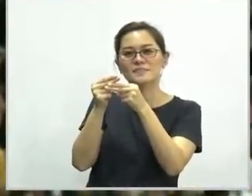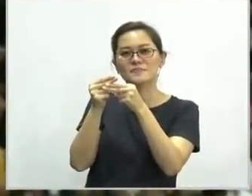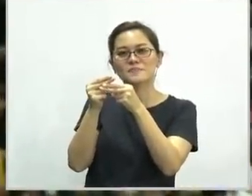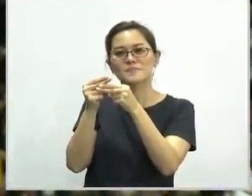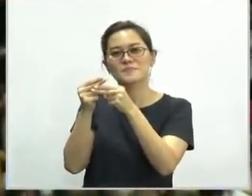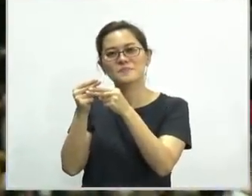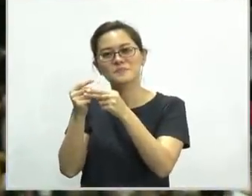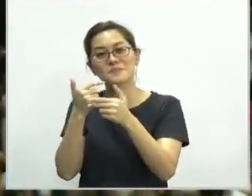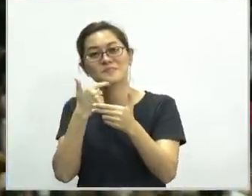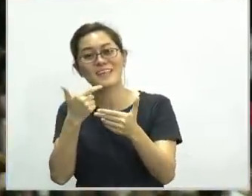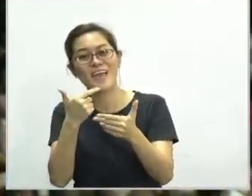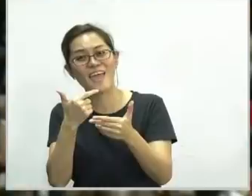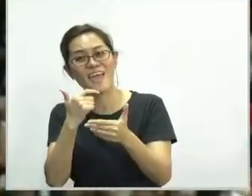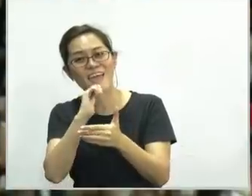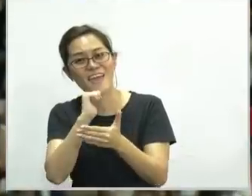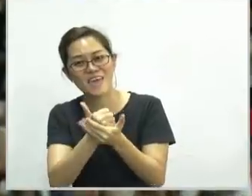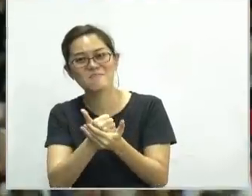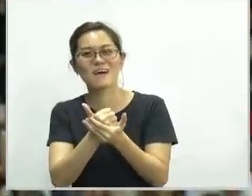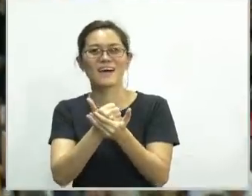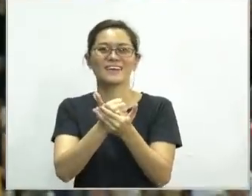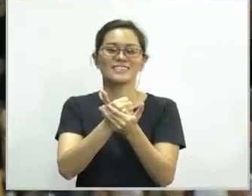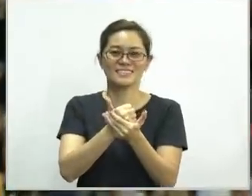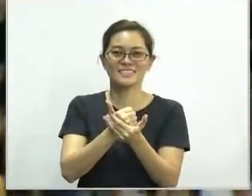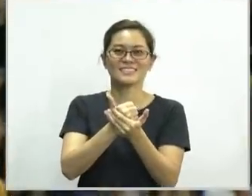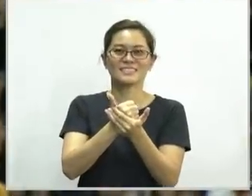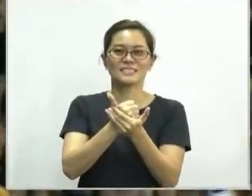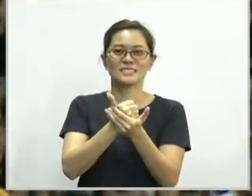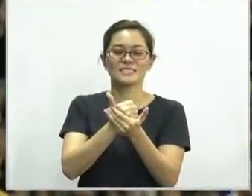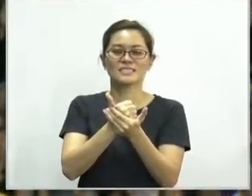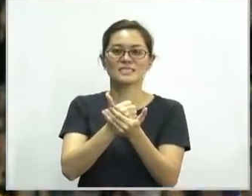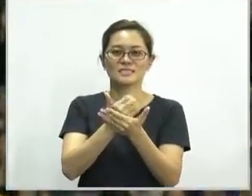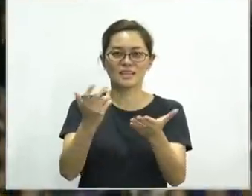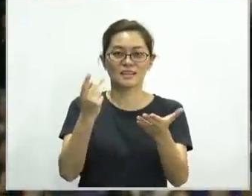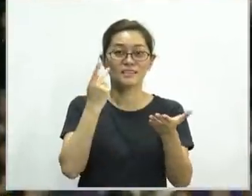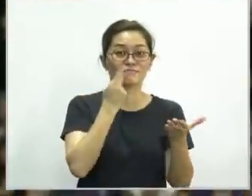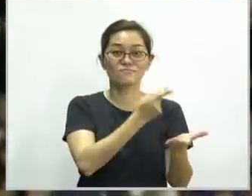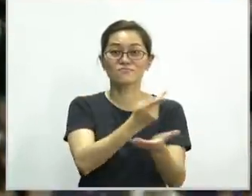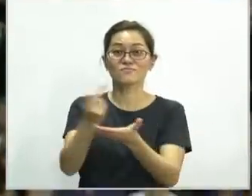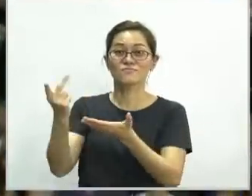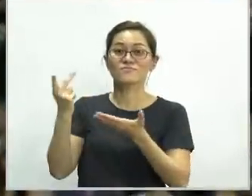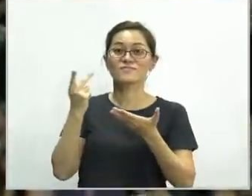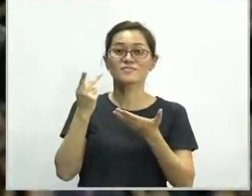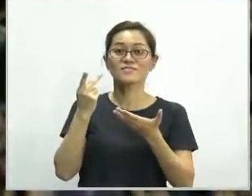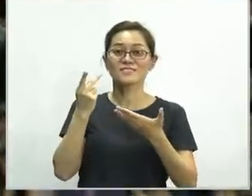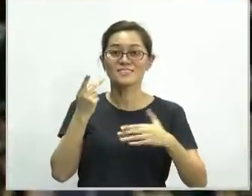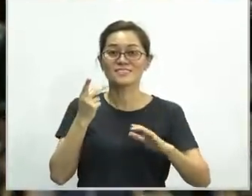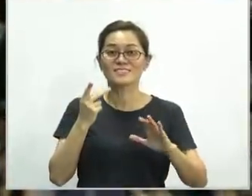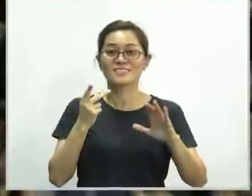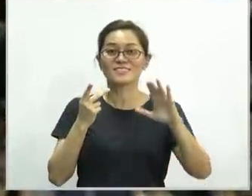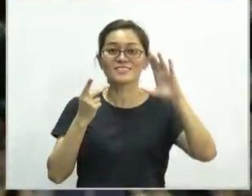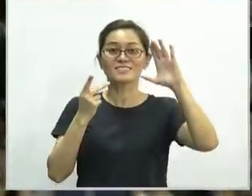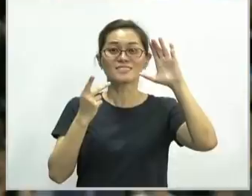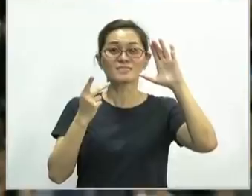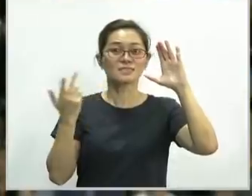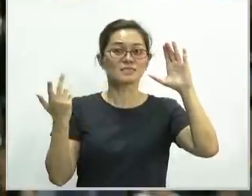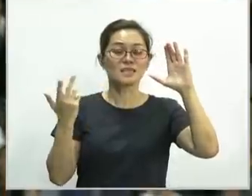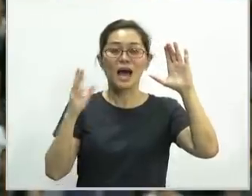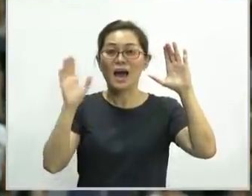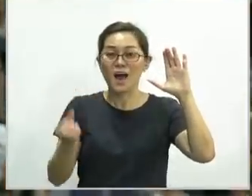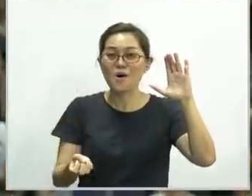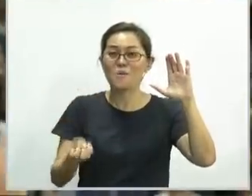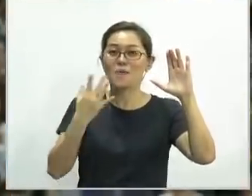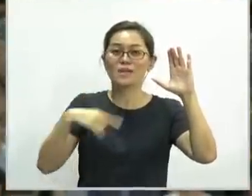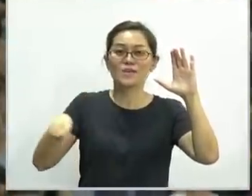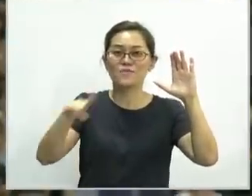Would you say a good amen? Let me see, by a show of hands and applause, How many of